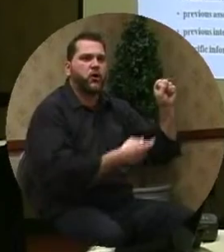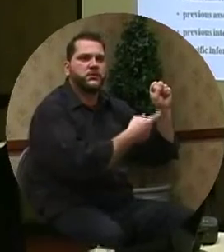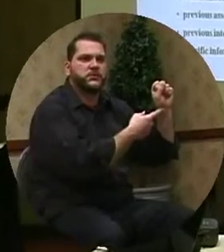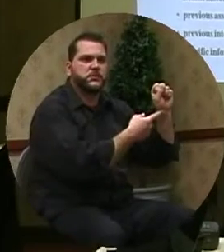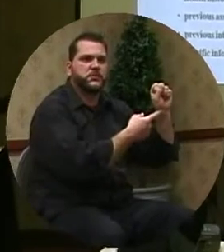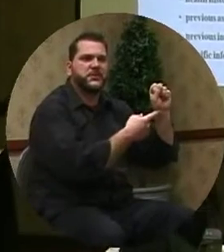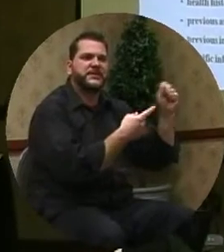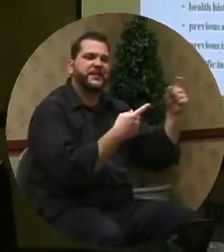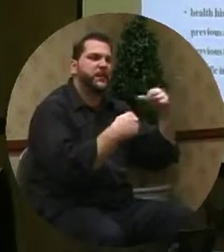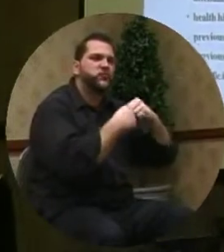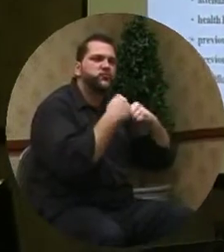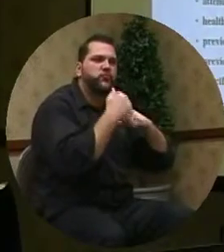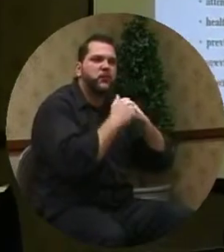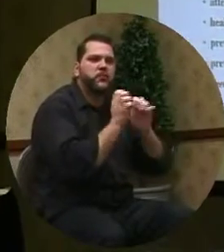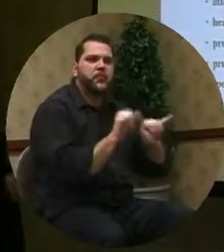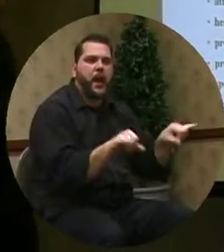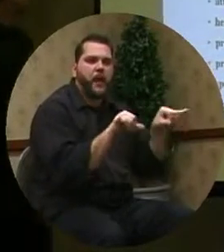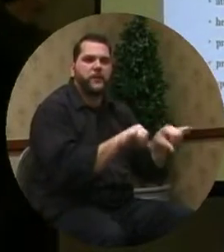just look through it